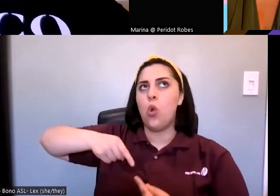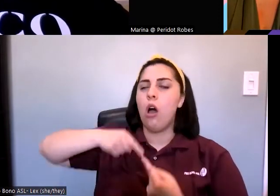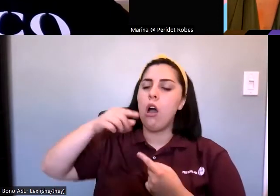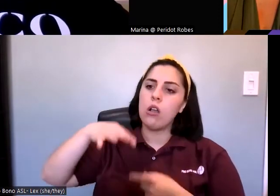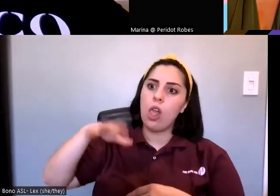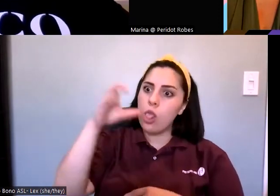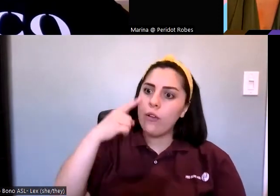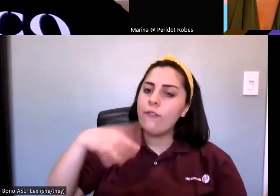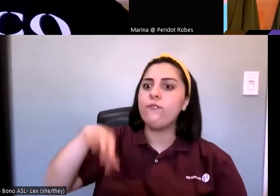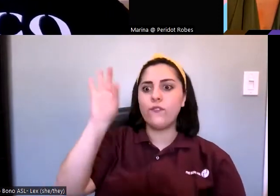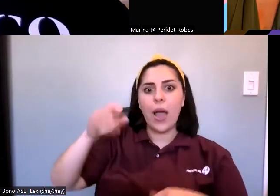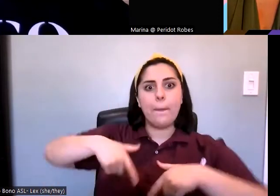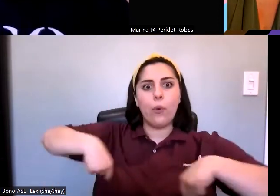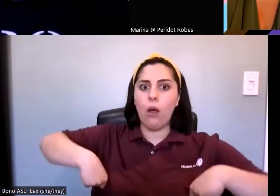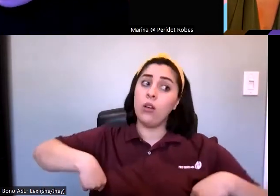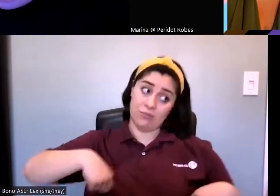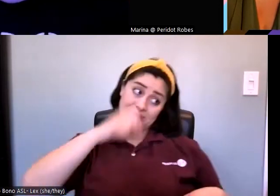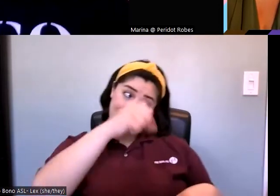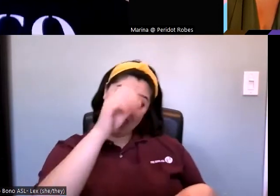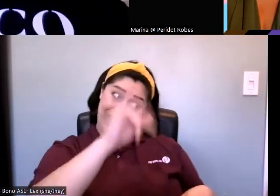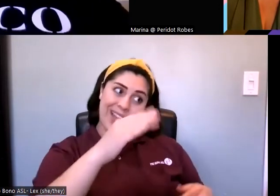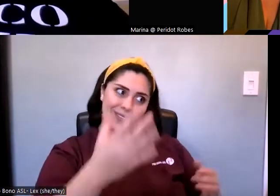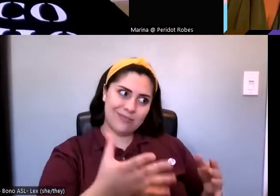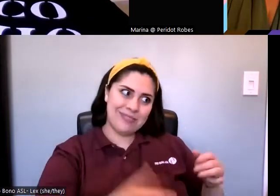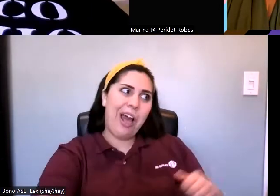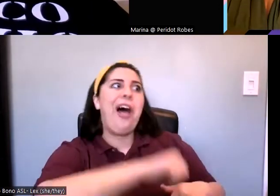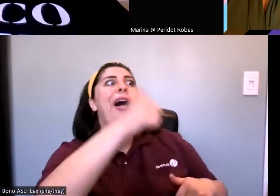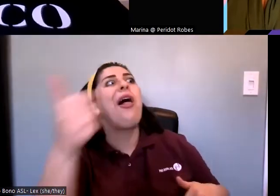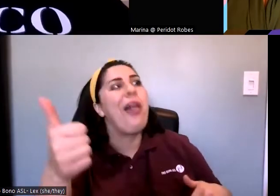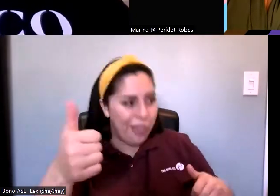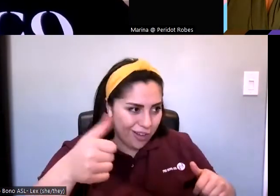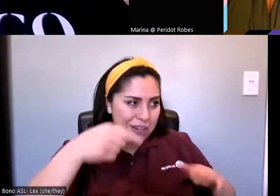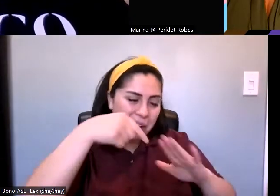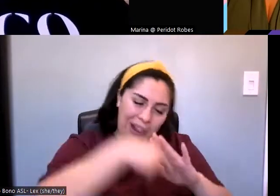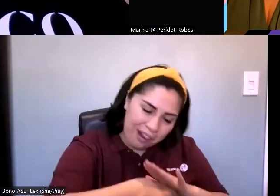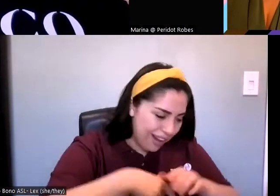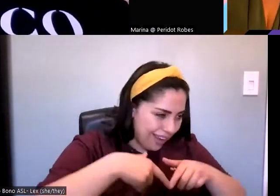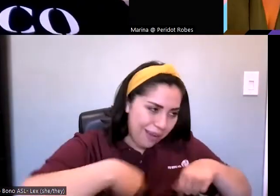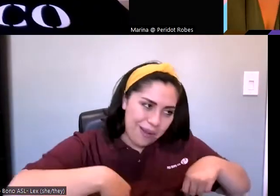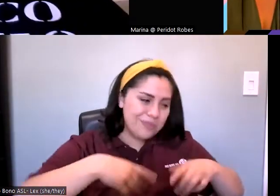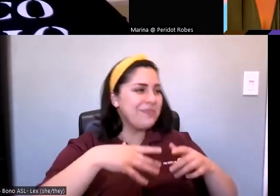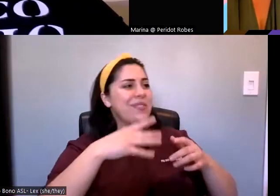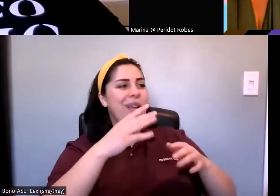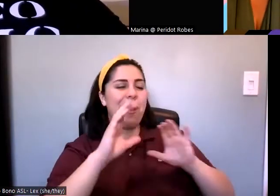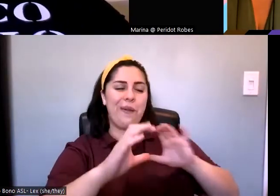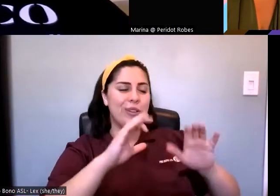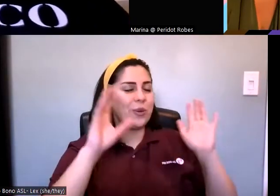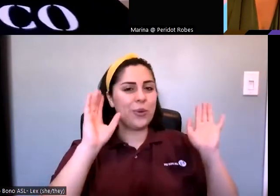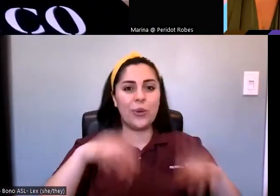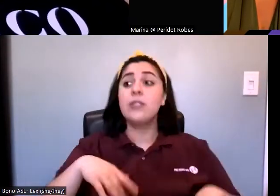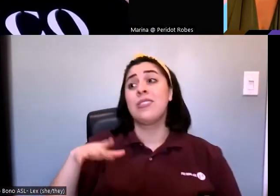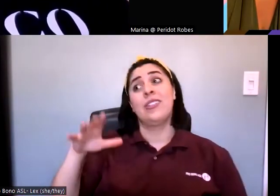Yeah, that'll be another conversation. Yeah, exactly. So I don't know what energy for it, but